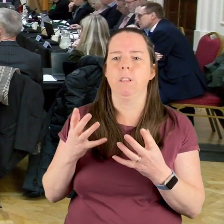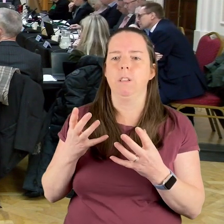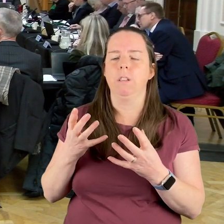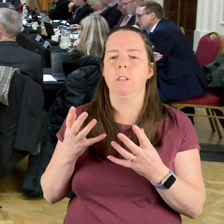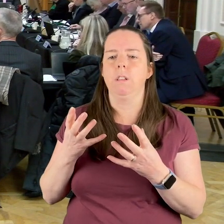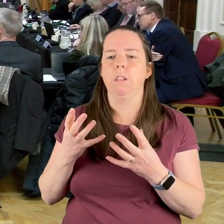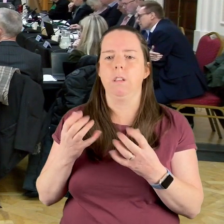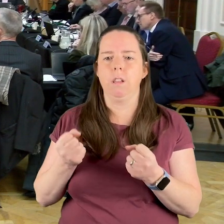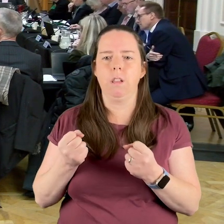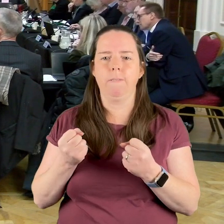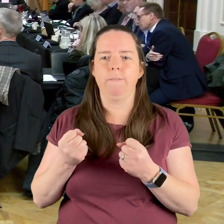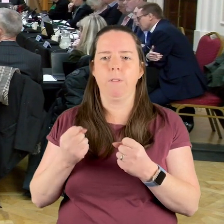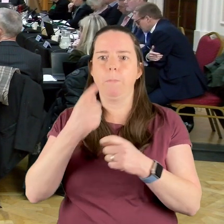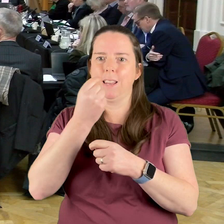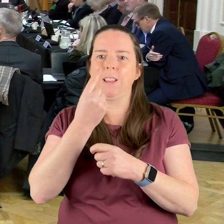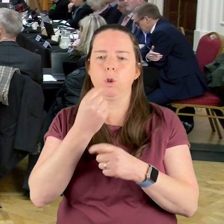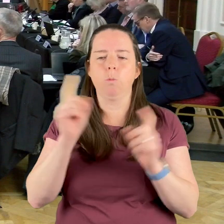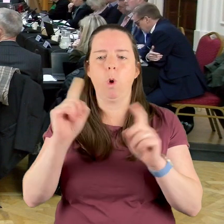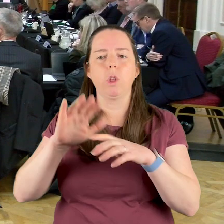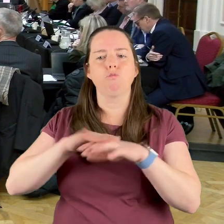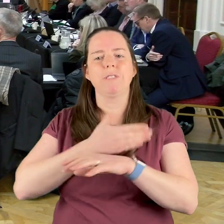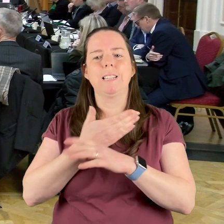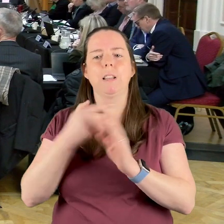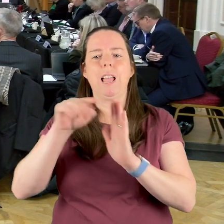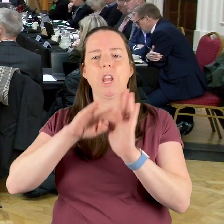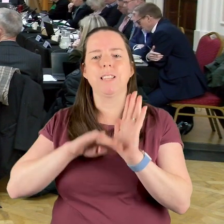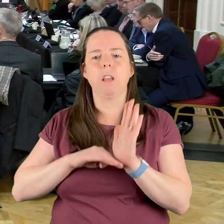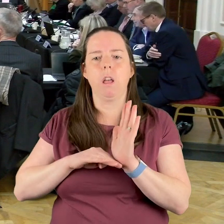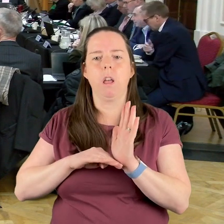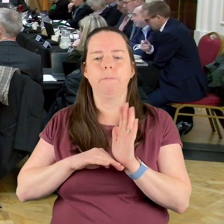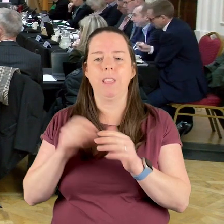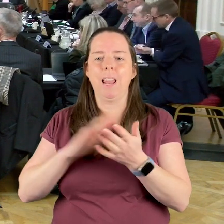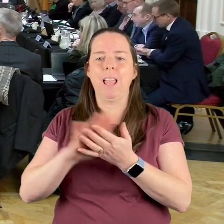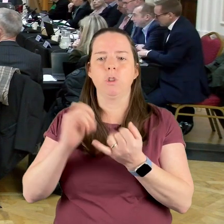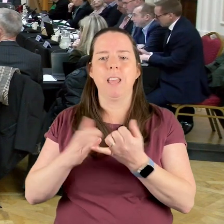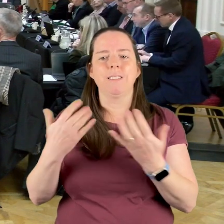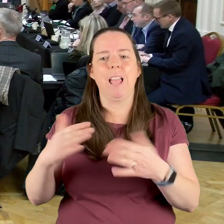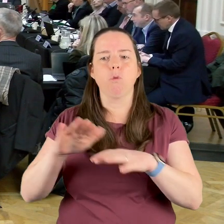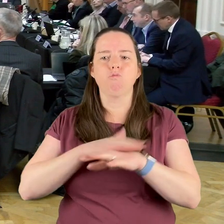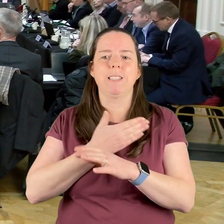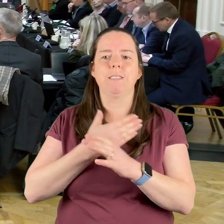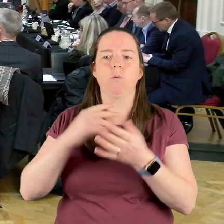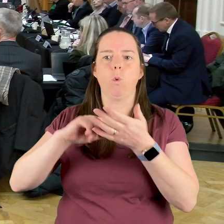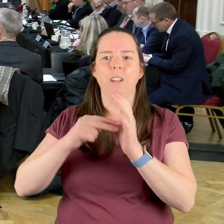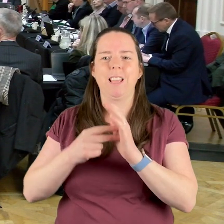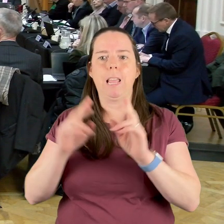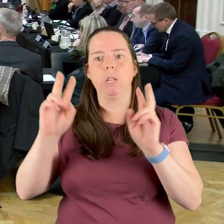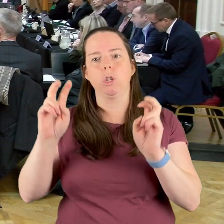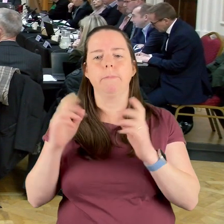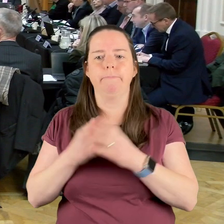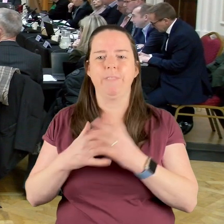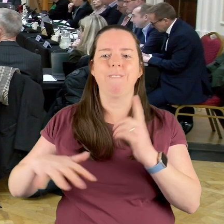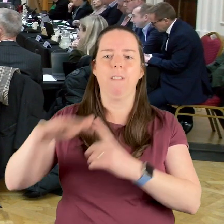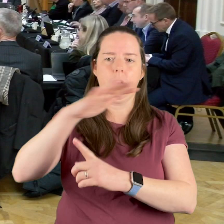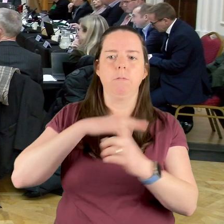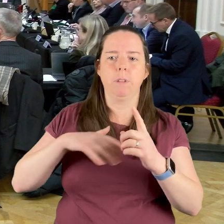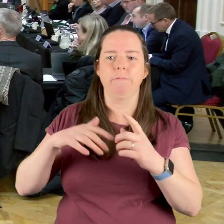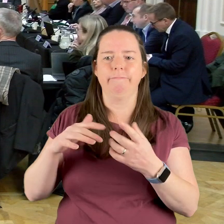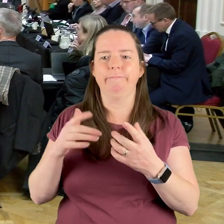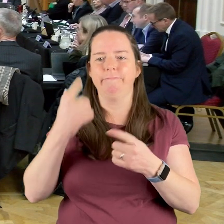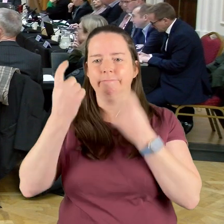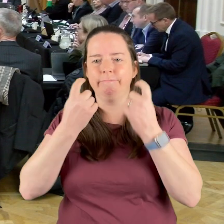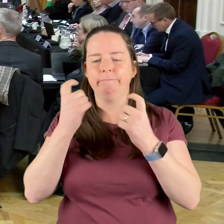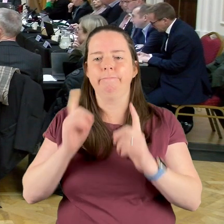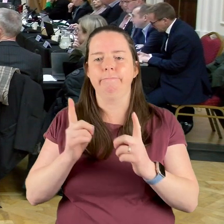to be done. The other area where I think there is potential is the green agenda. Oof, you know, the NHS